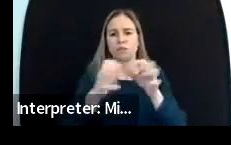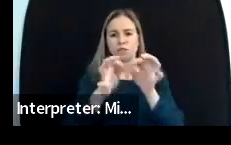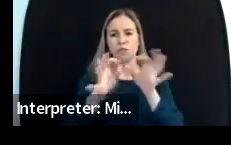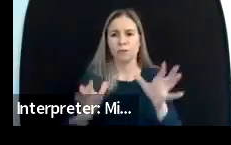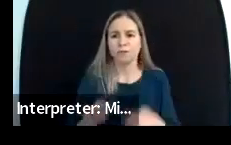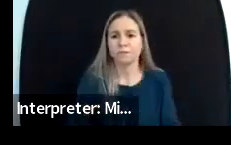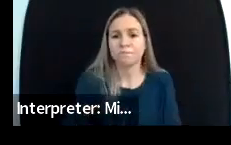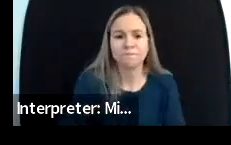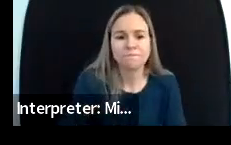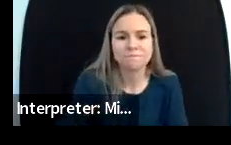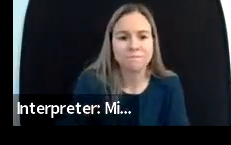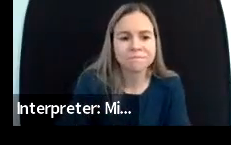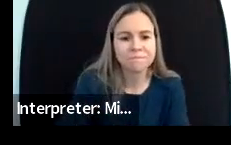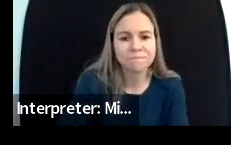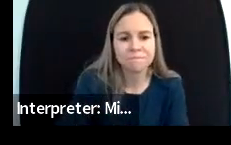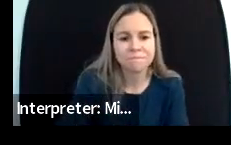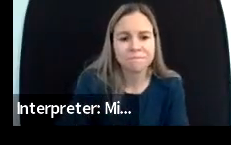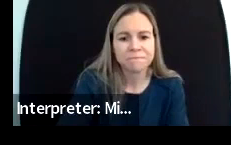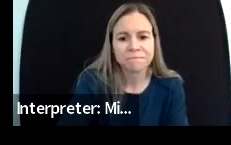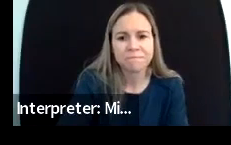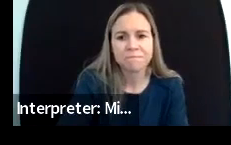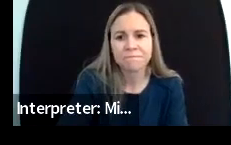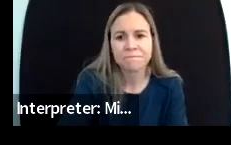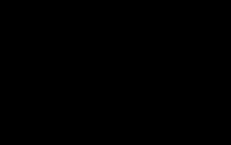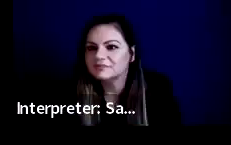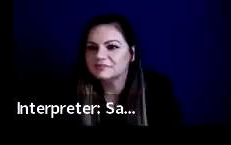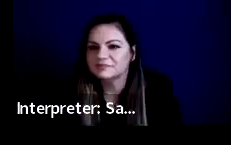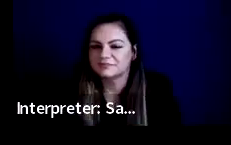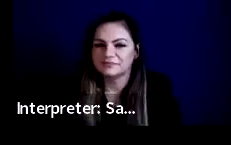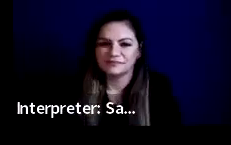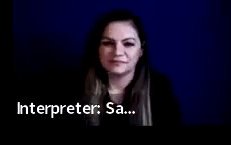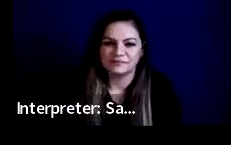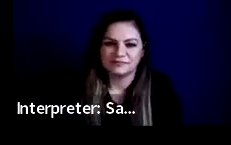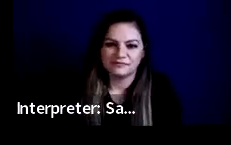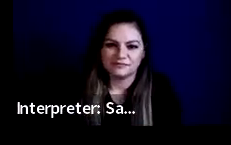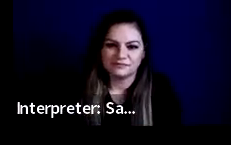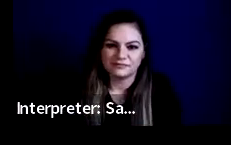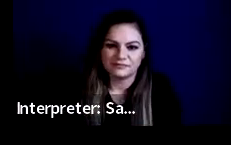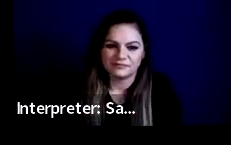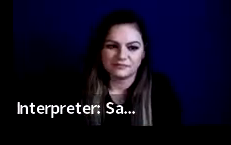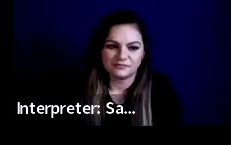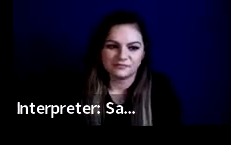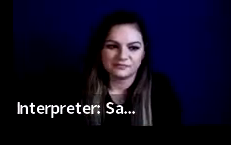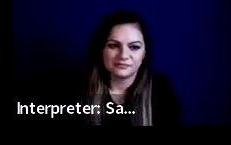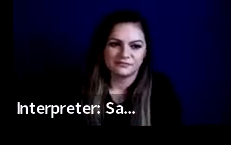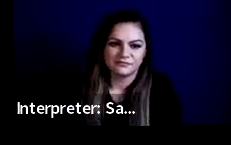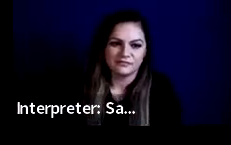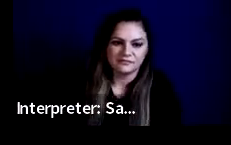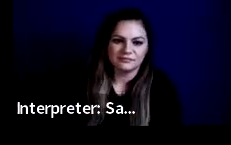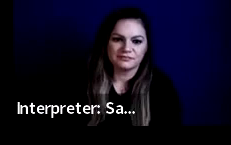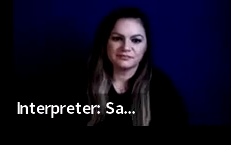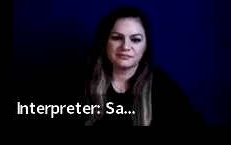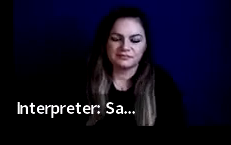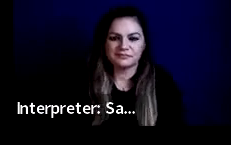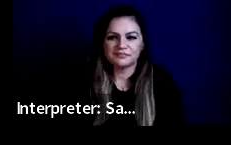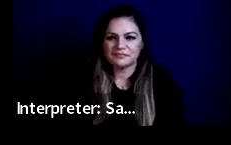Yeah, harm reduction, peer support, wherever that falls, is probably a bit of mid and downstream, I